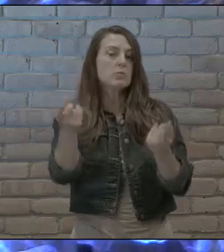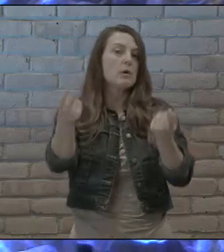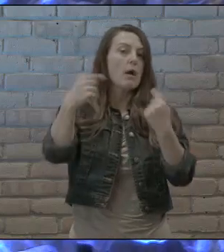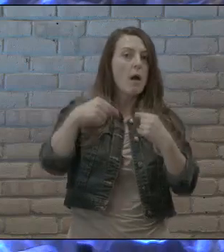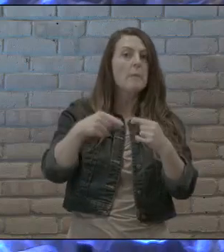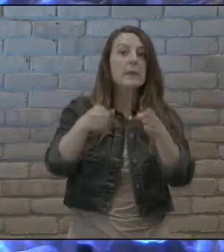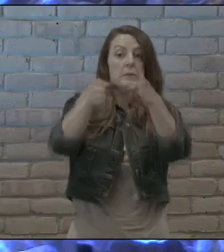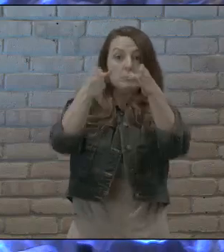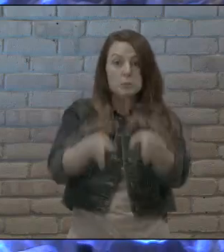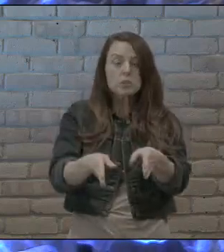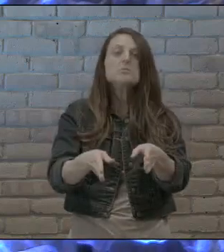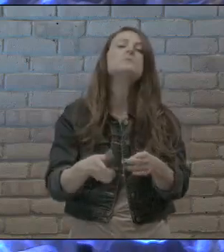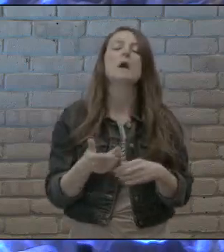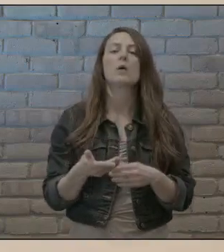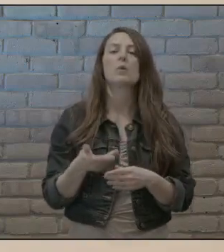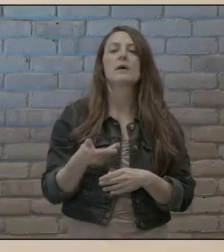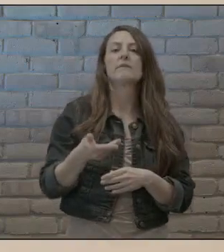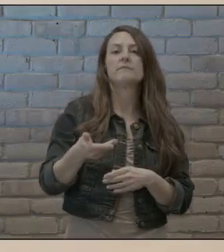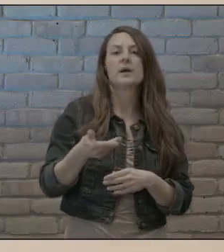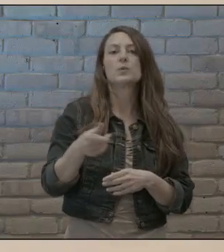want to invite you to go to